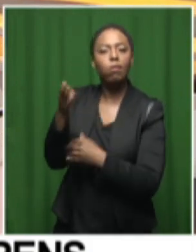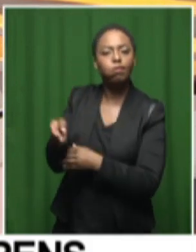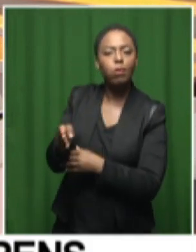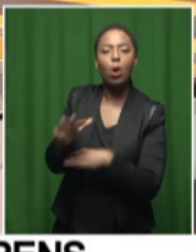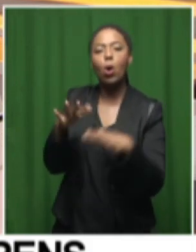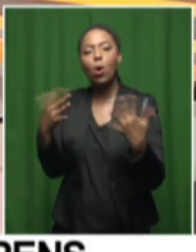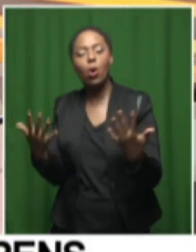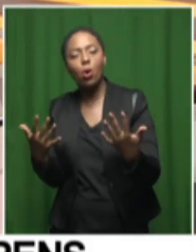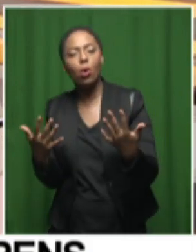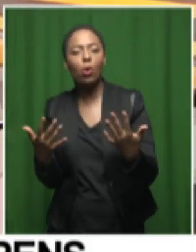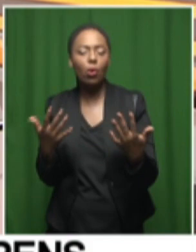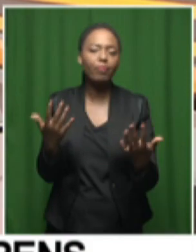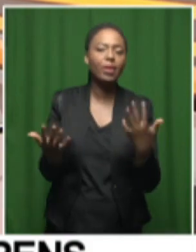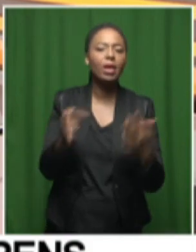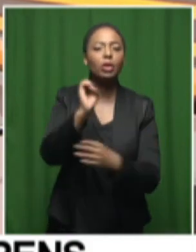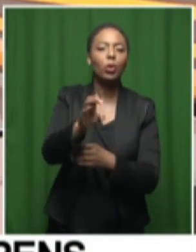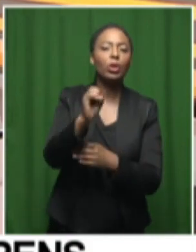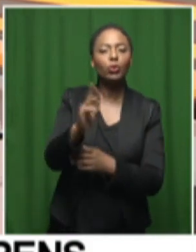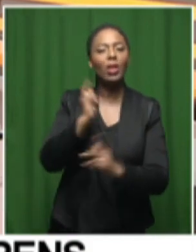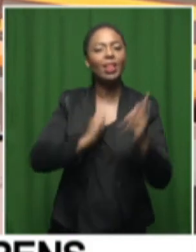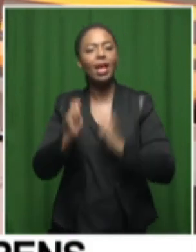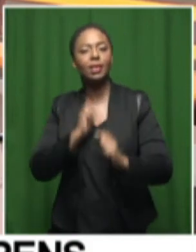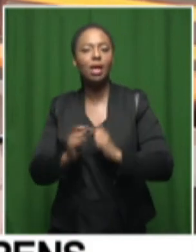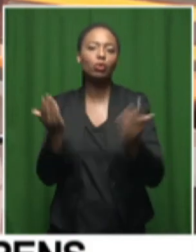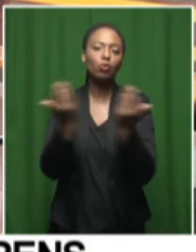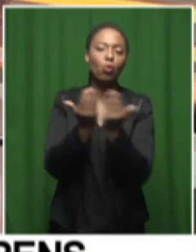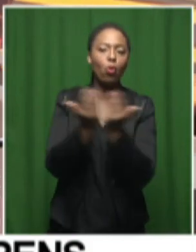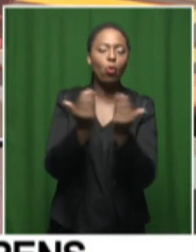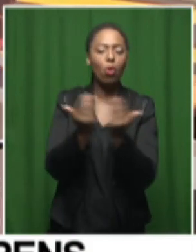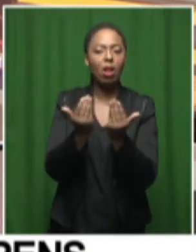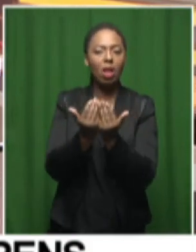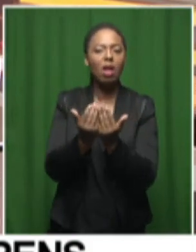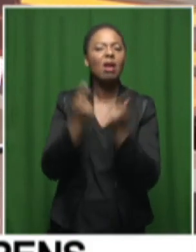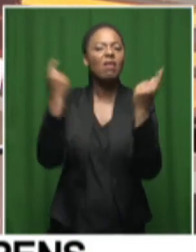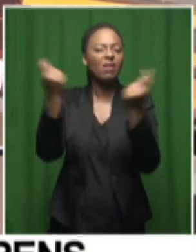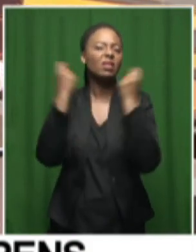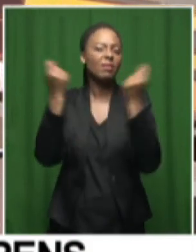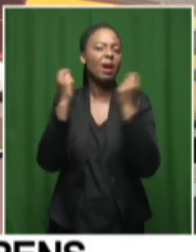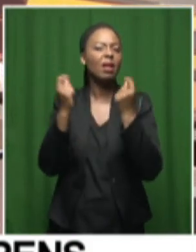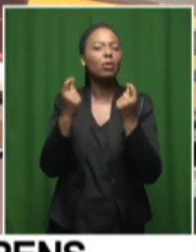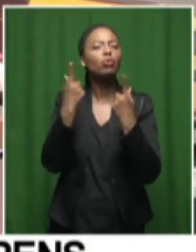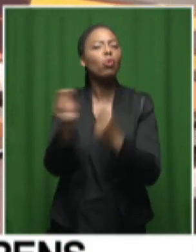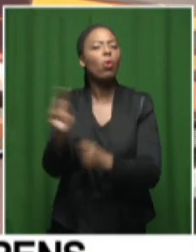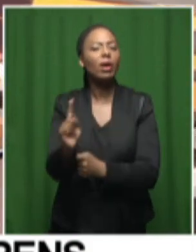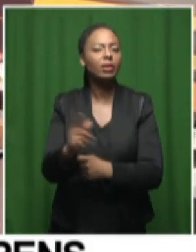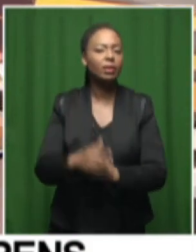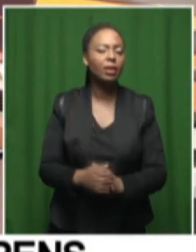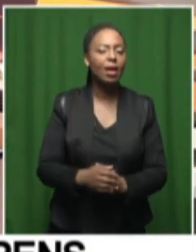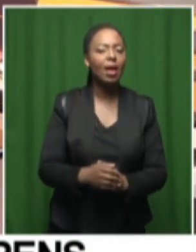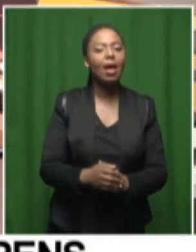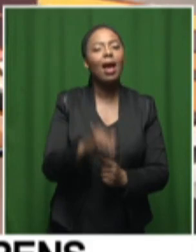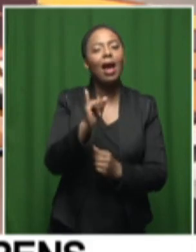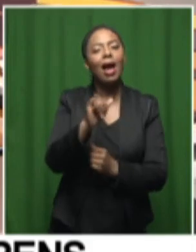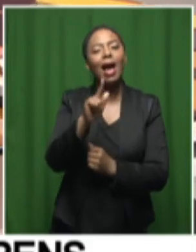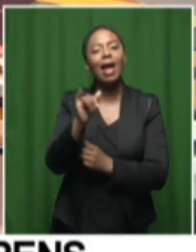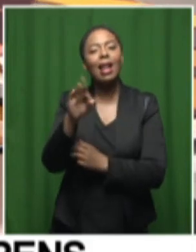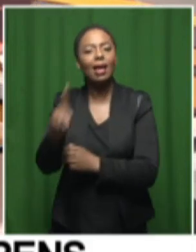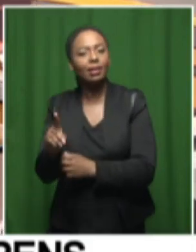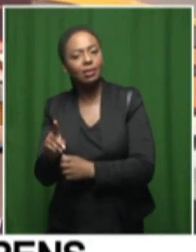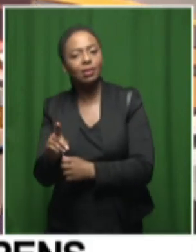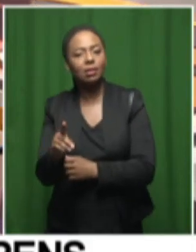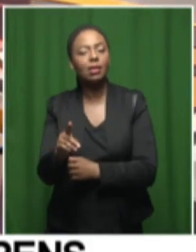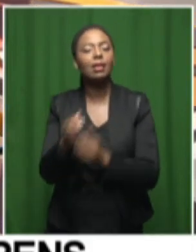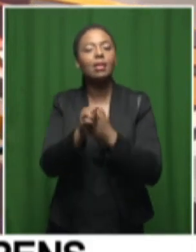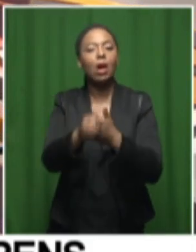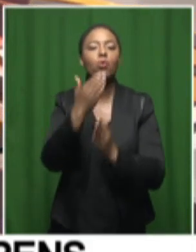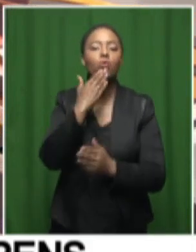other is on the Soweto Theatre School's set festival? What else is there? There's also The Island, which is being directed by